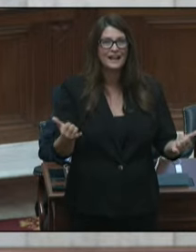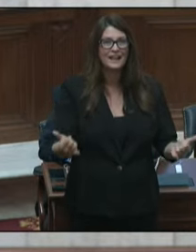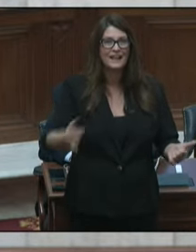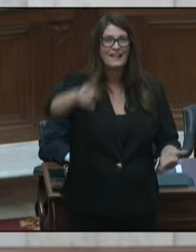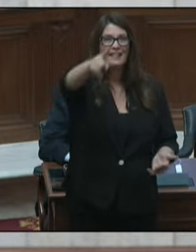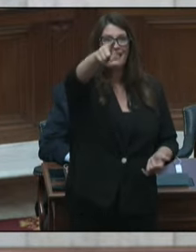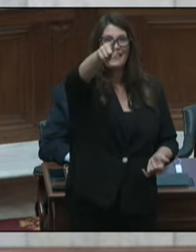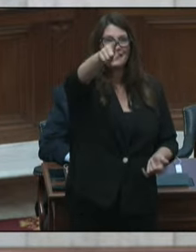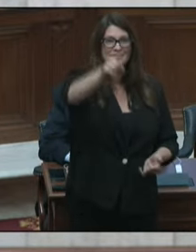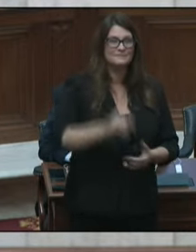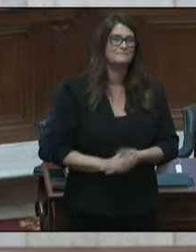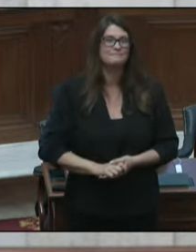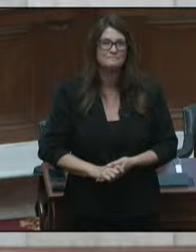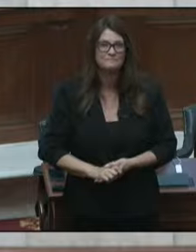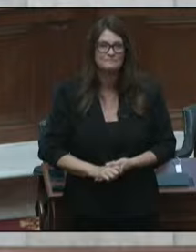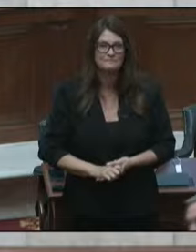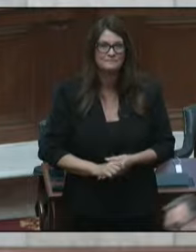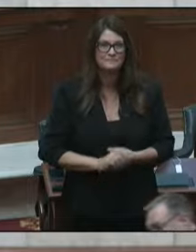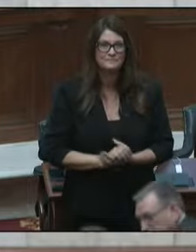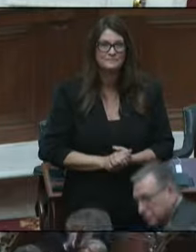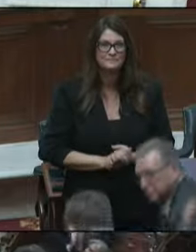up.